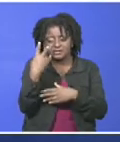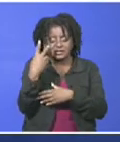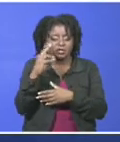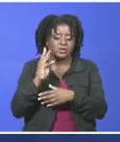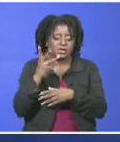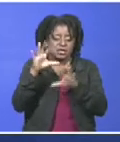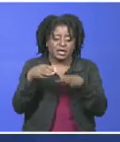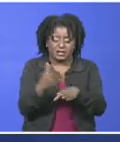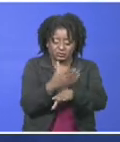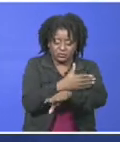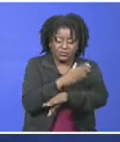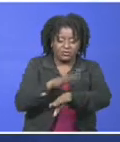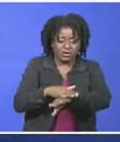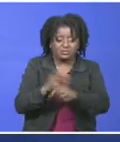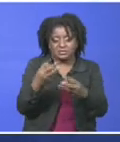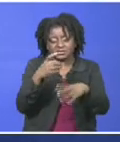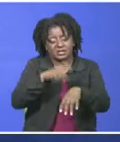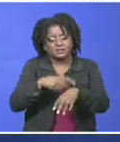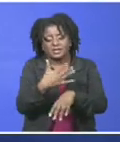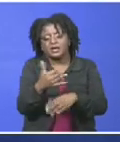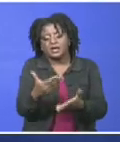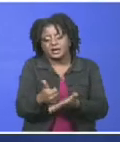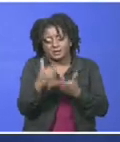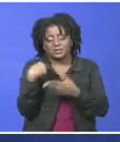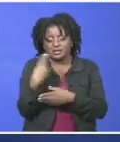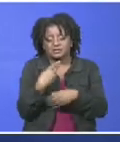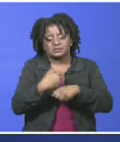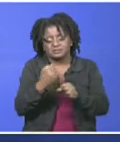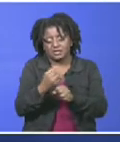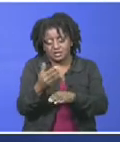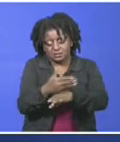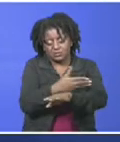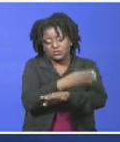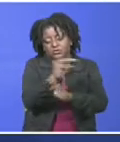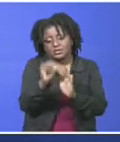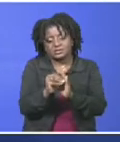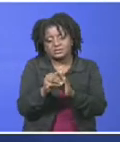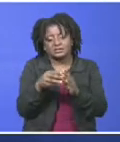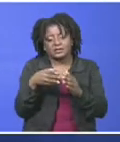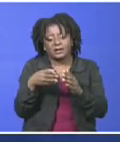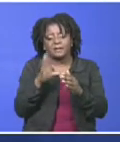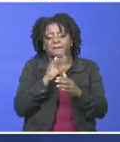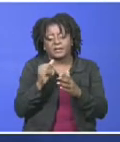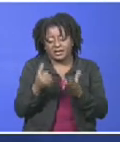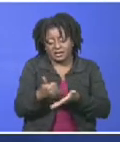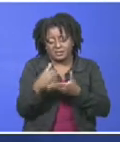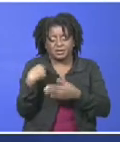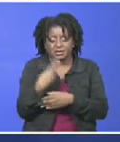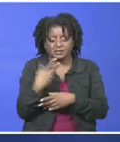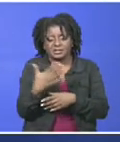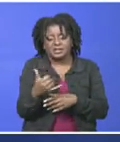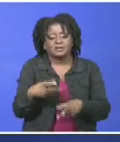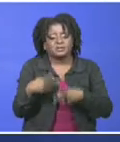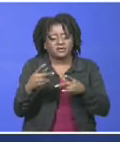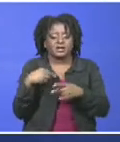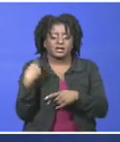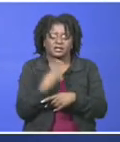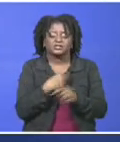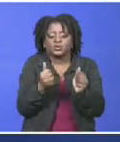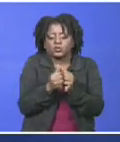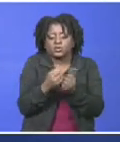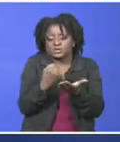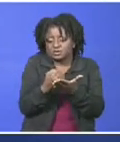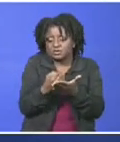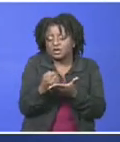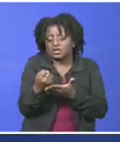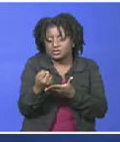and oftentimes they help us to make those improvements. And by helping us, I mean they provide us perhaps with scholarships, they provide us